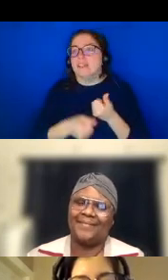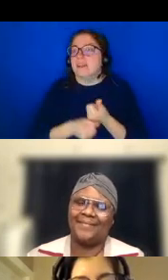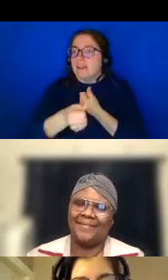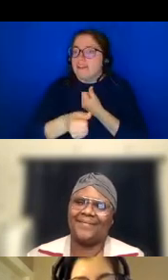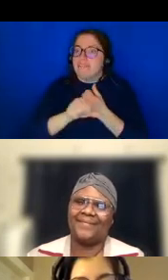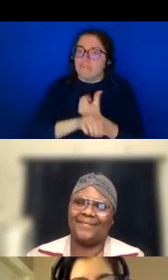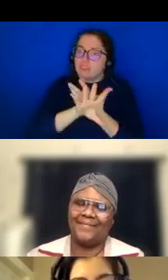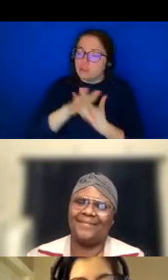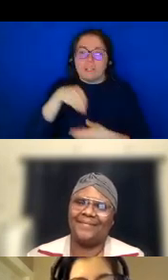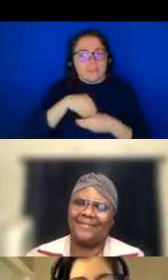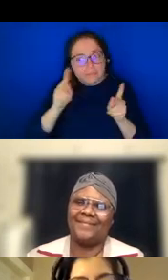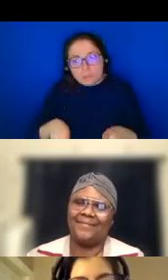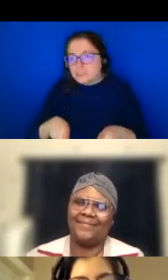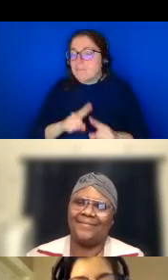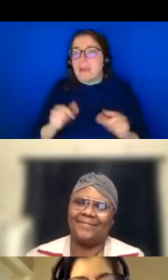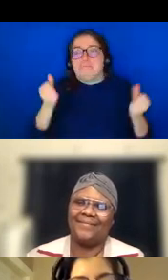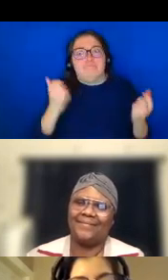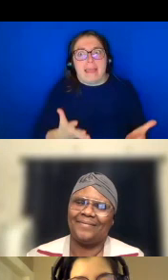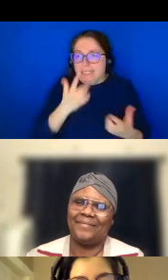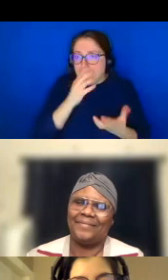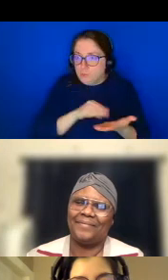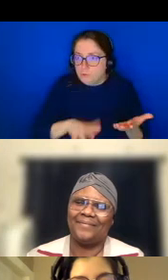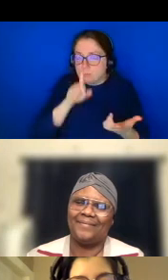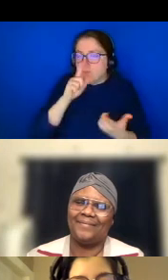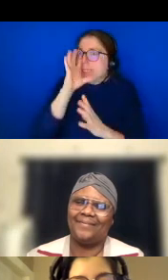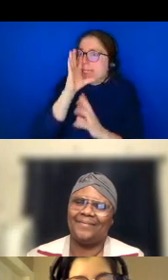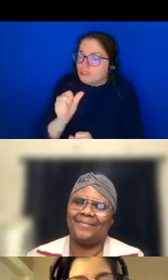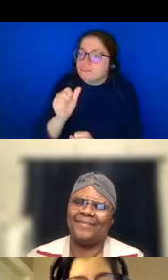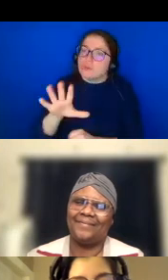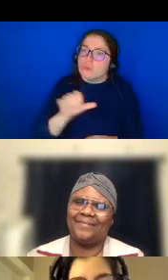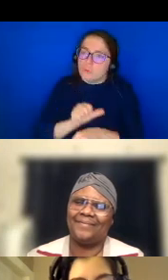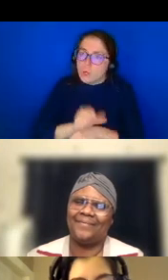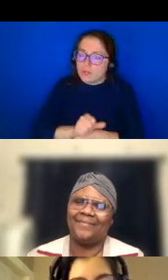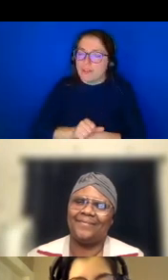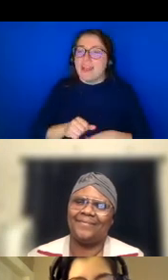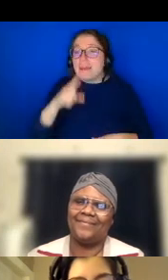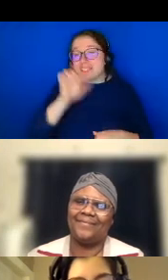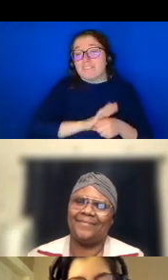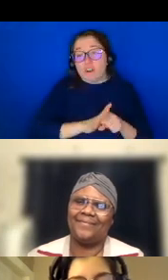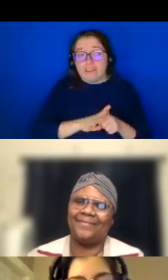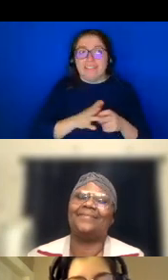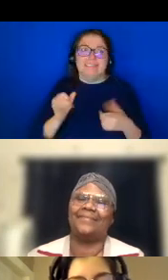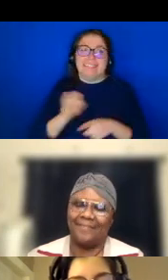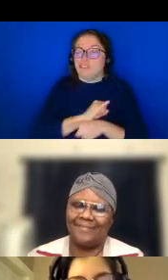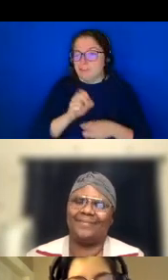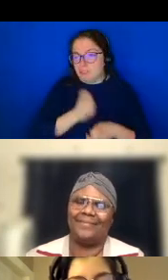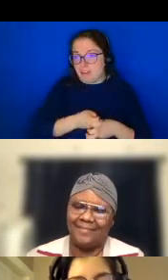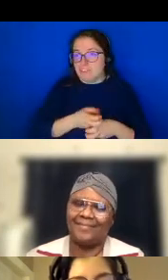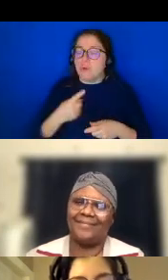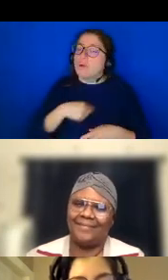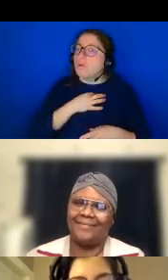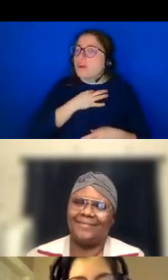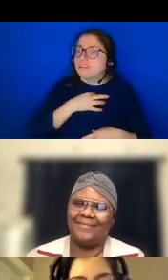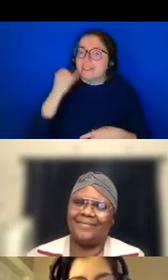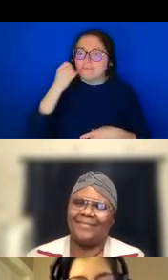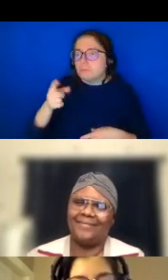up to you. But so many students are interested in what you do. And because of COVID, it's really difficult for internships and things. We were wondering if maybe even just you